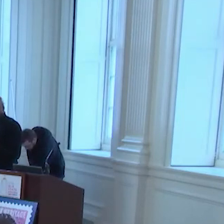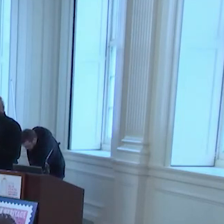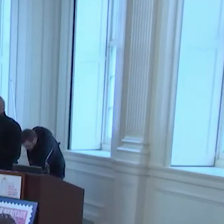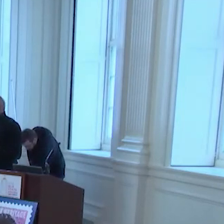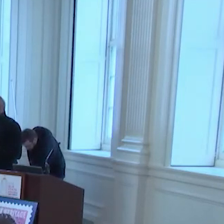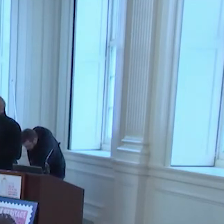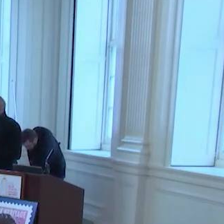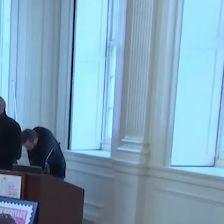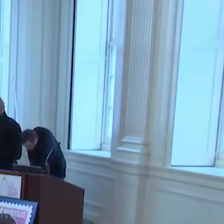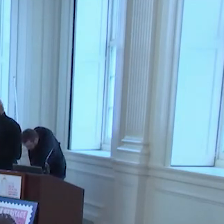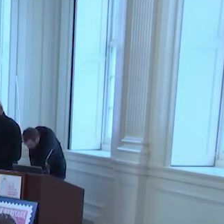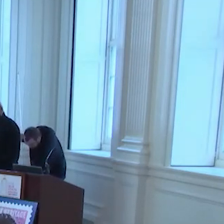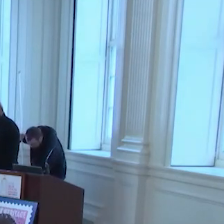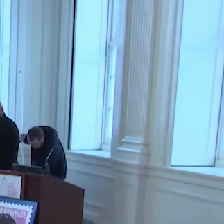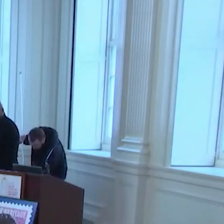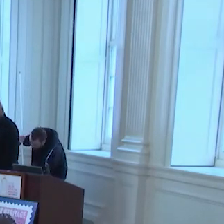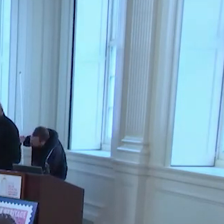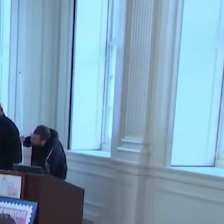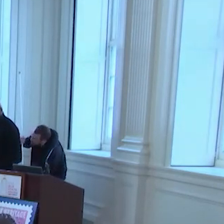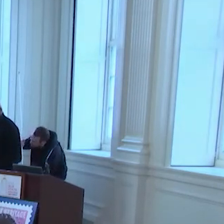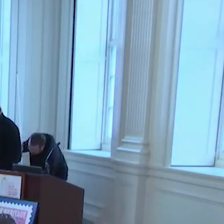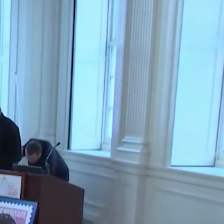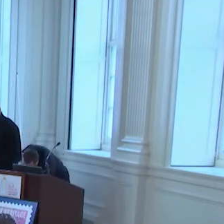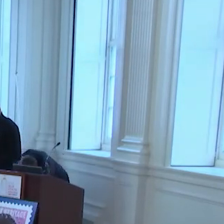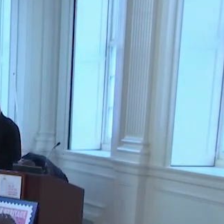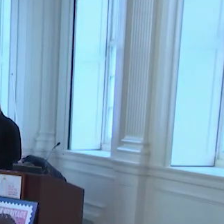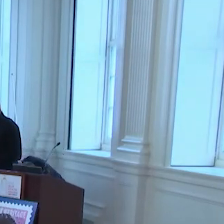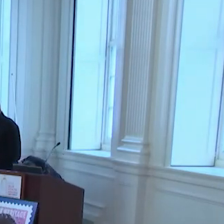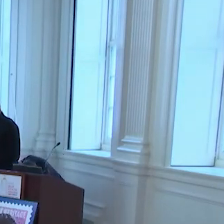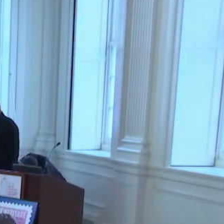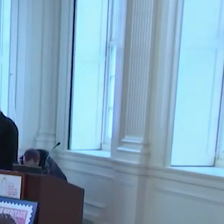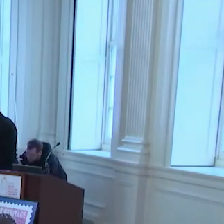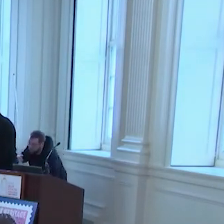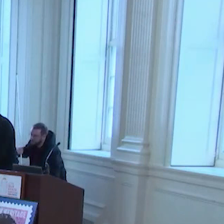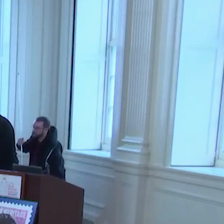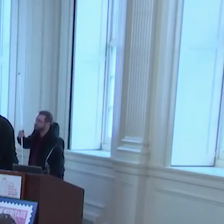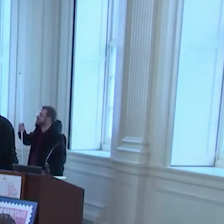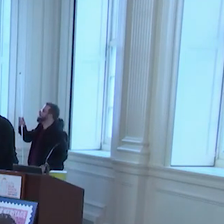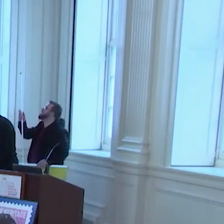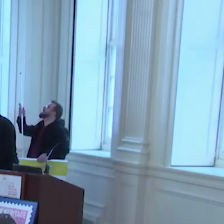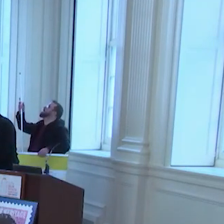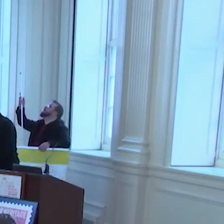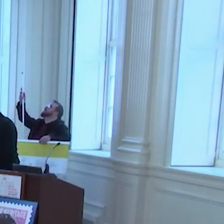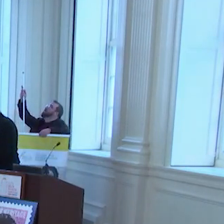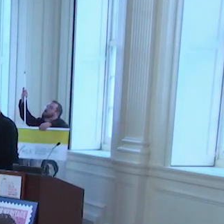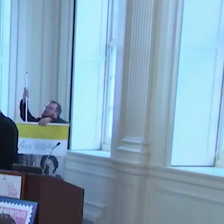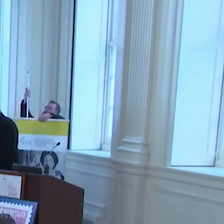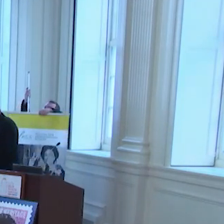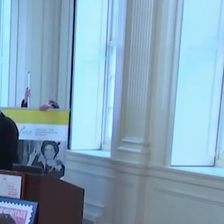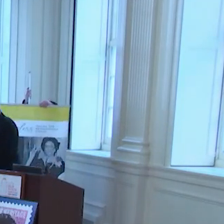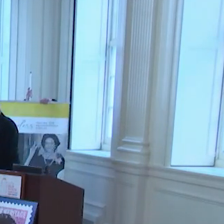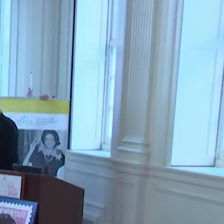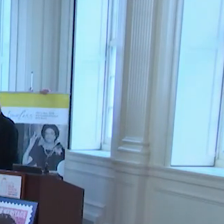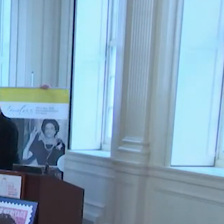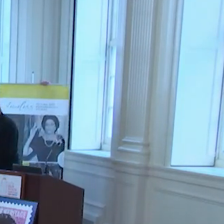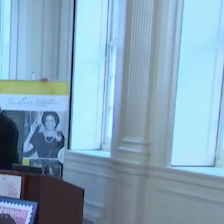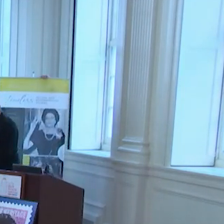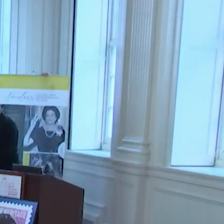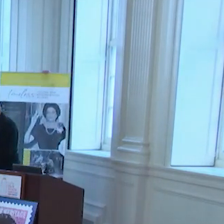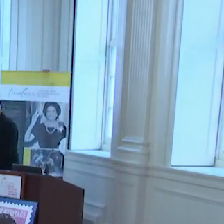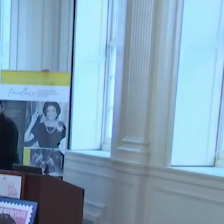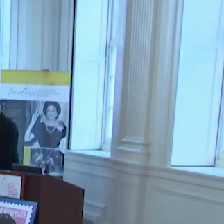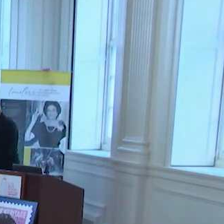ancestral veneration, which basically means paying homage, giving thanks